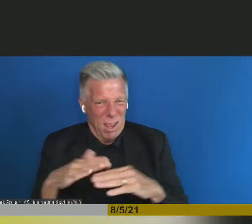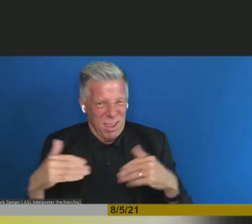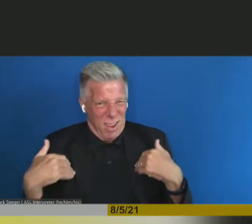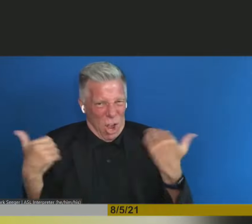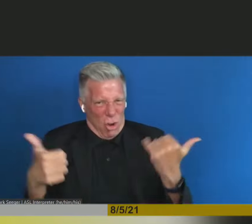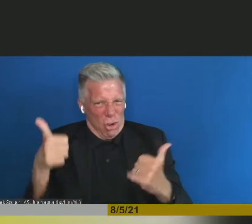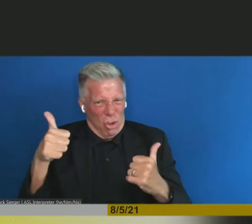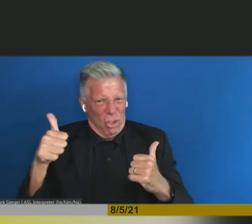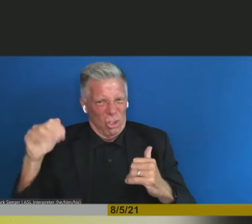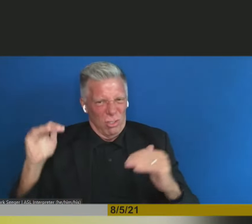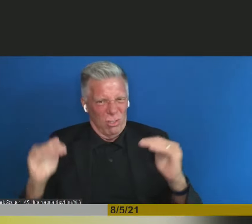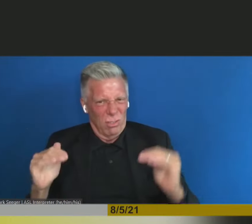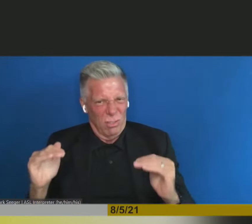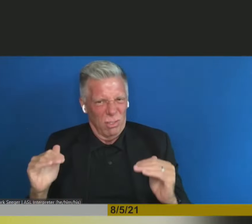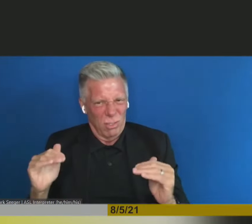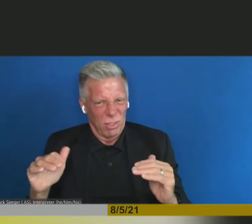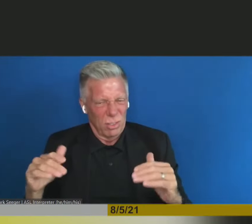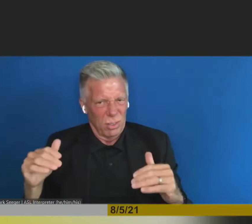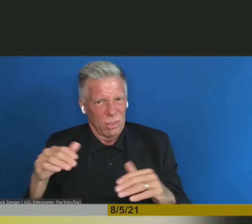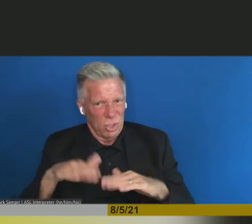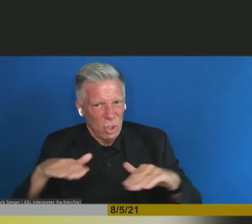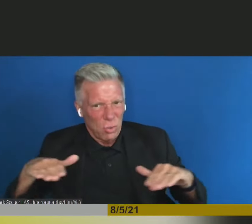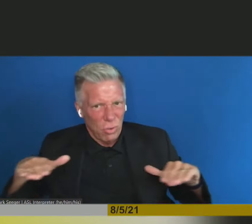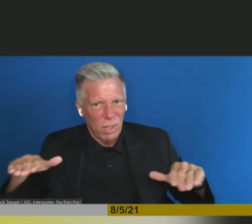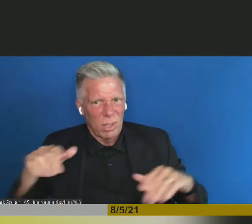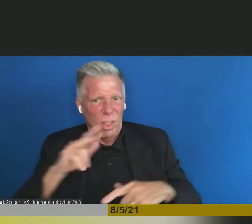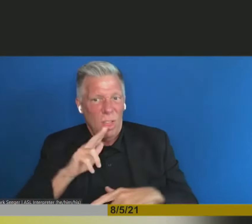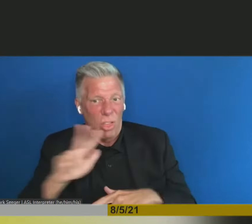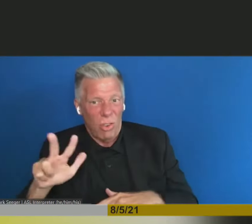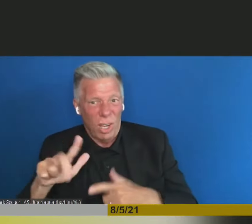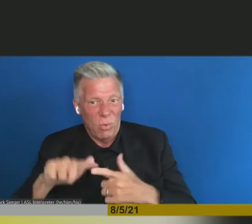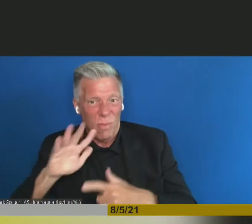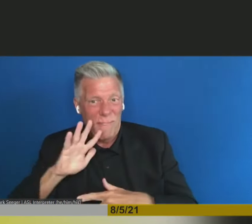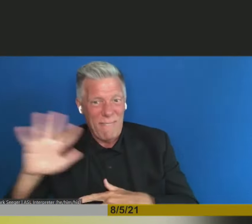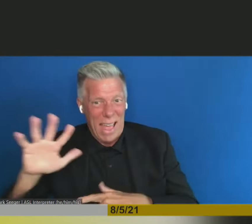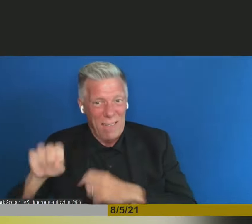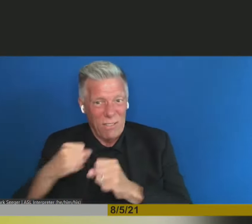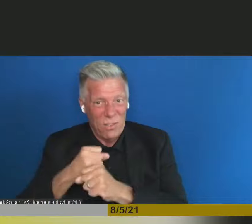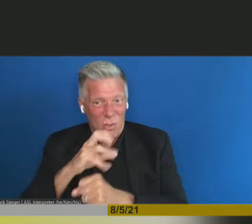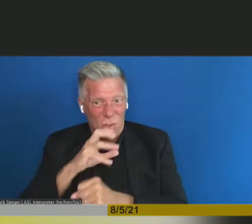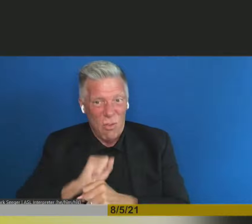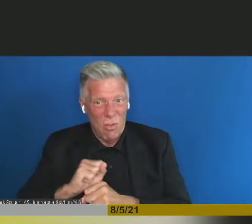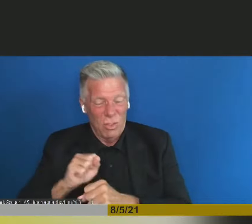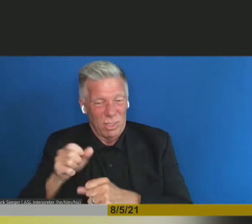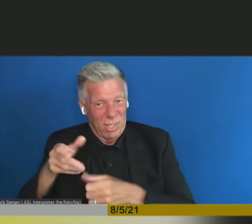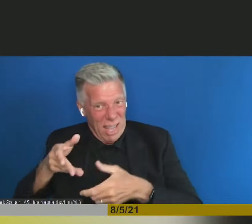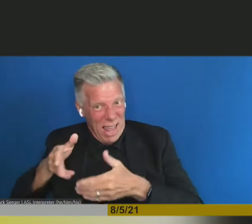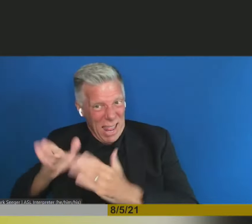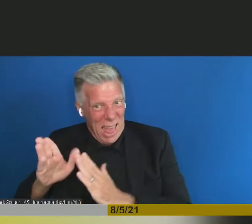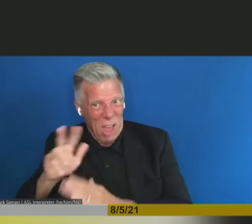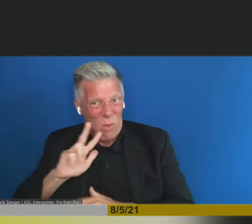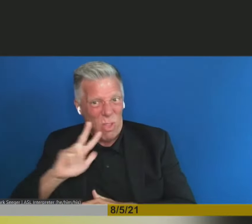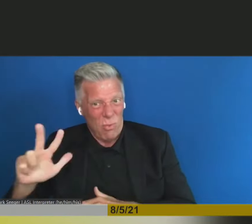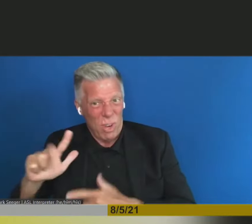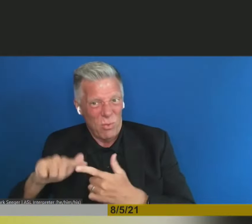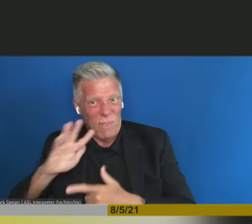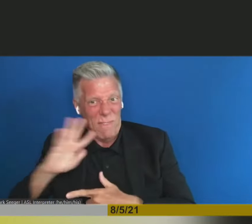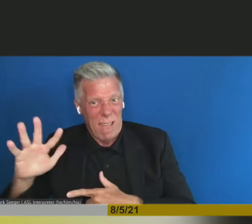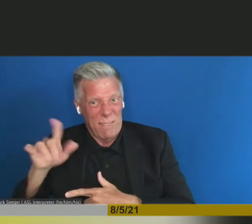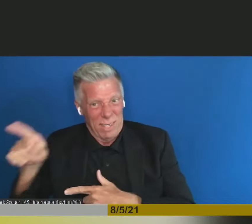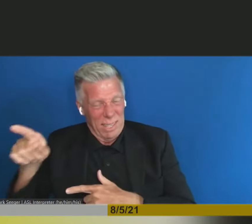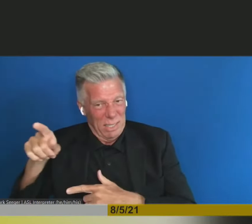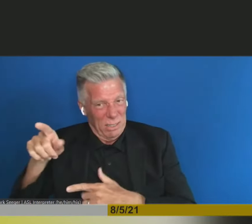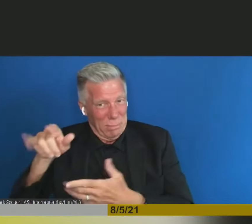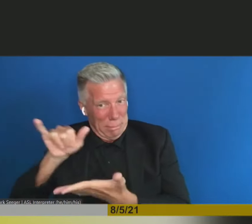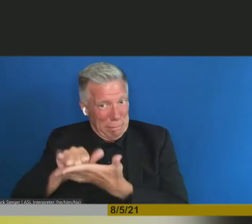olds. Is it really safe to allow 3 to 5 year old children not wear a mask in